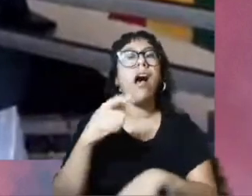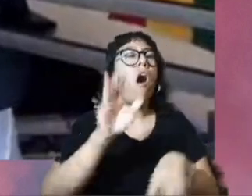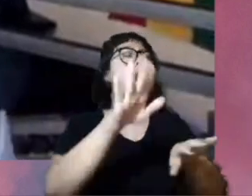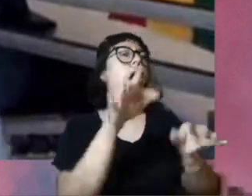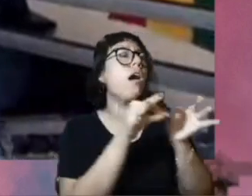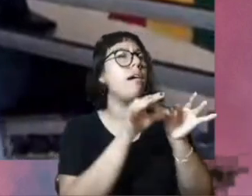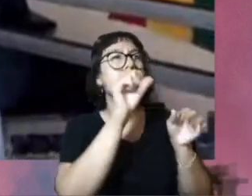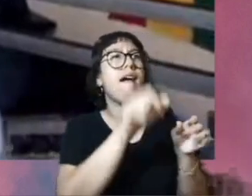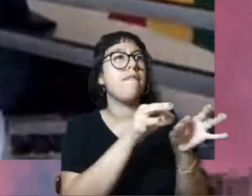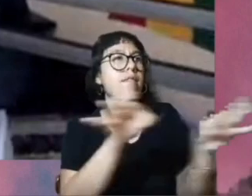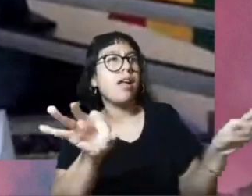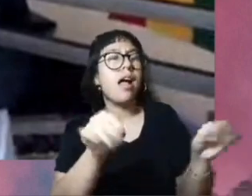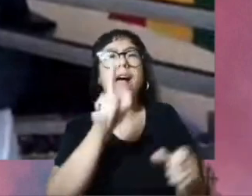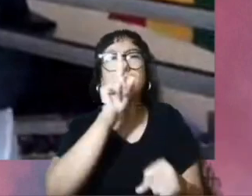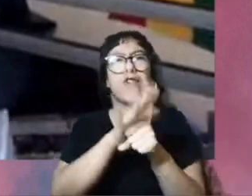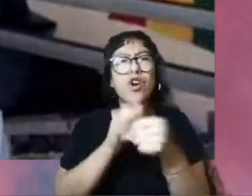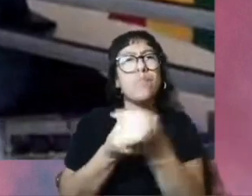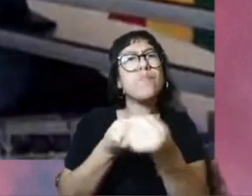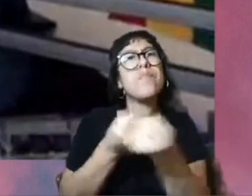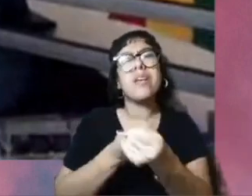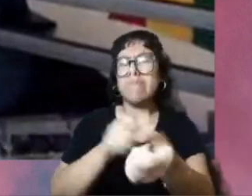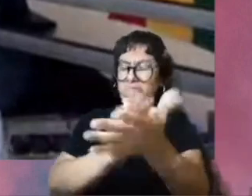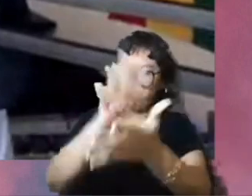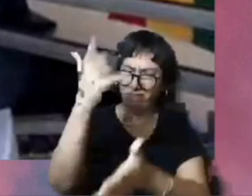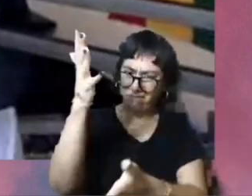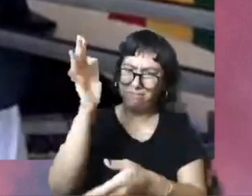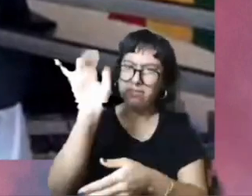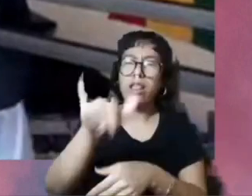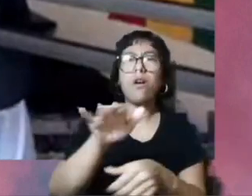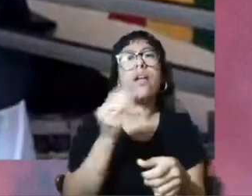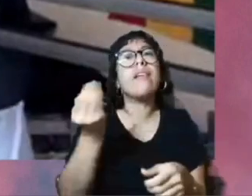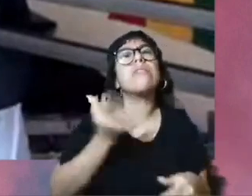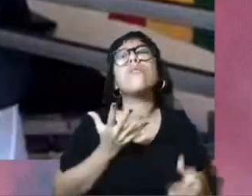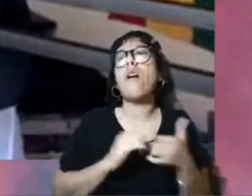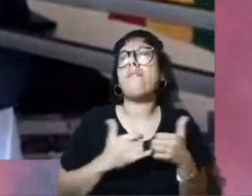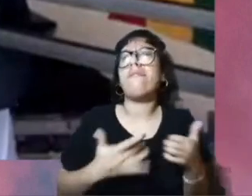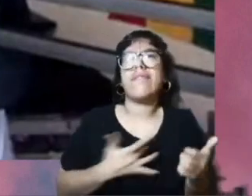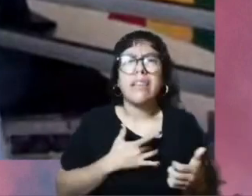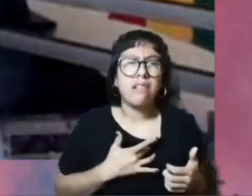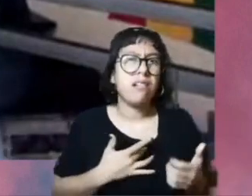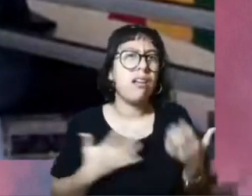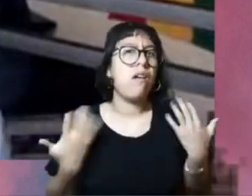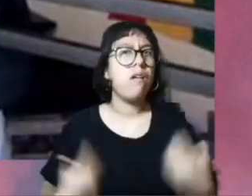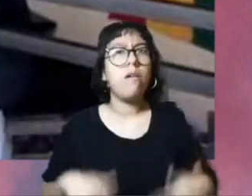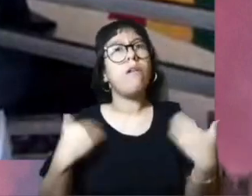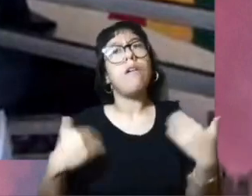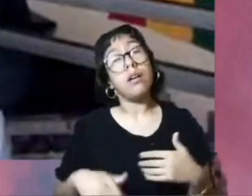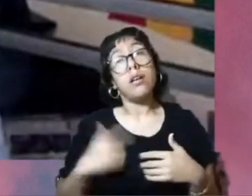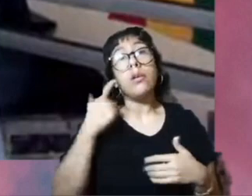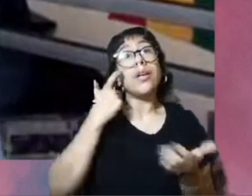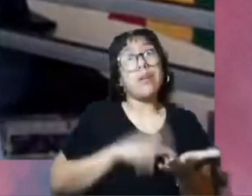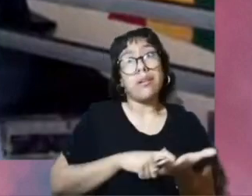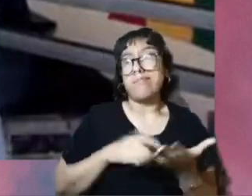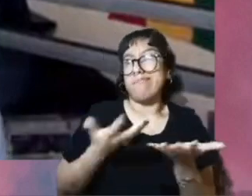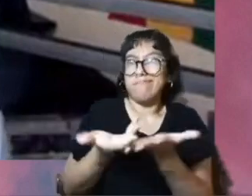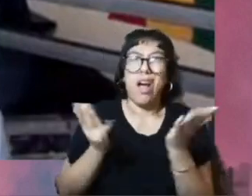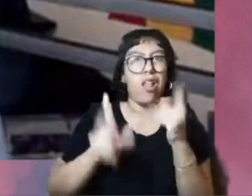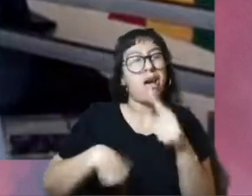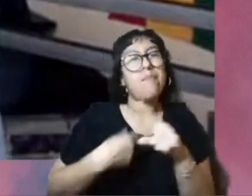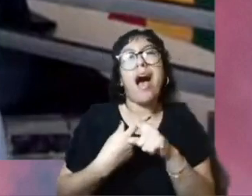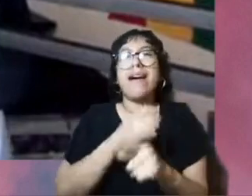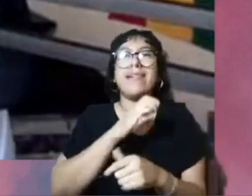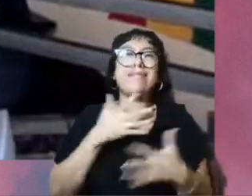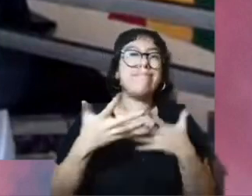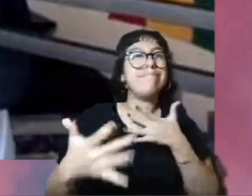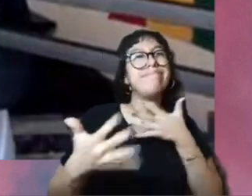love, affirm the poets, praise their work, and just let us know how it makes you feel. Because as we know, this is all about exchanging energy, and